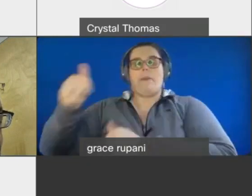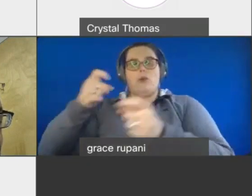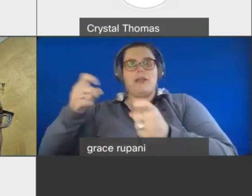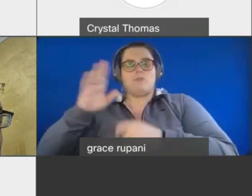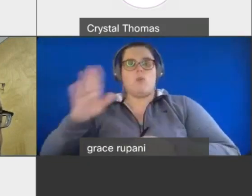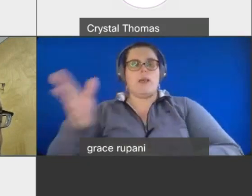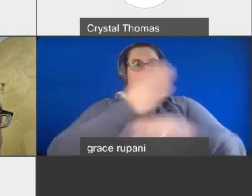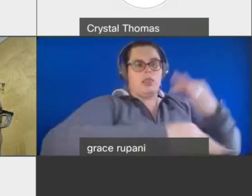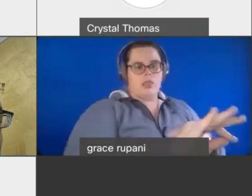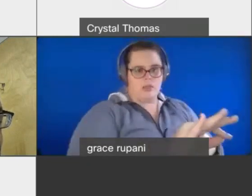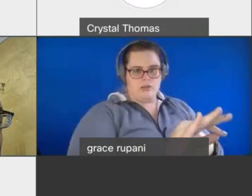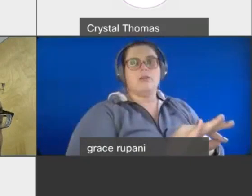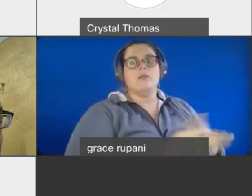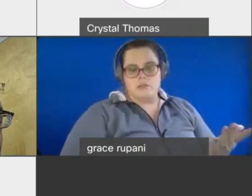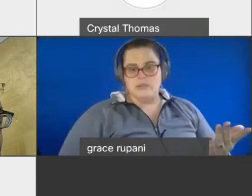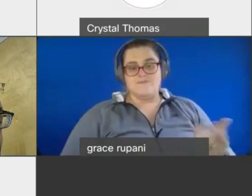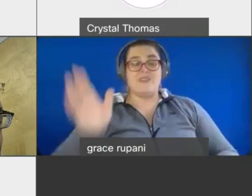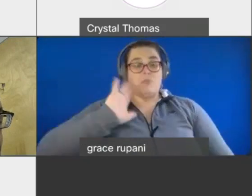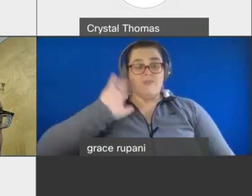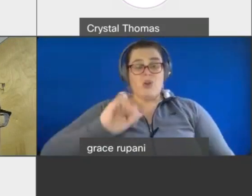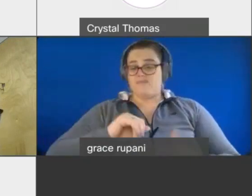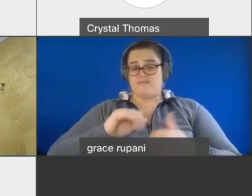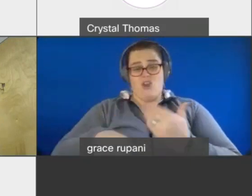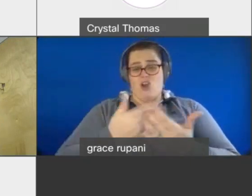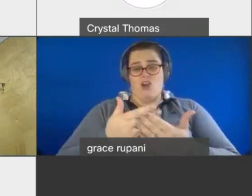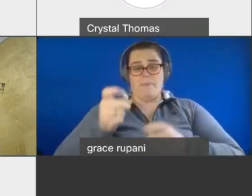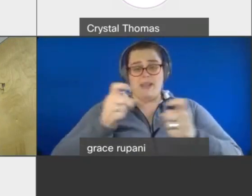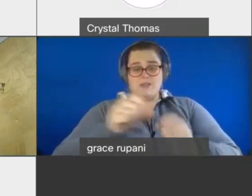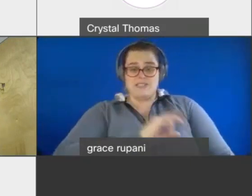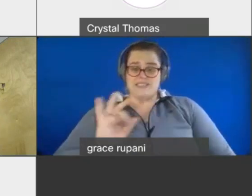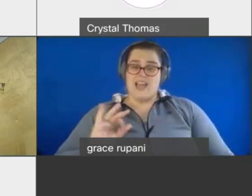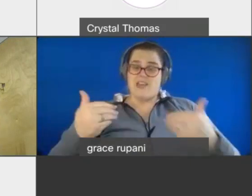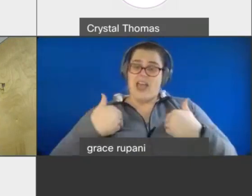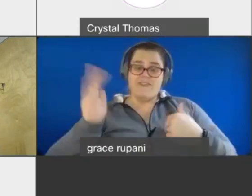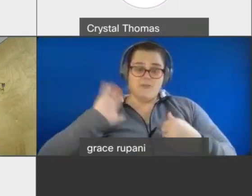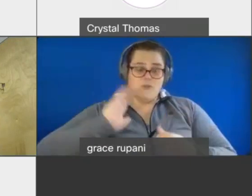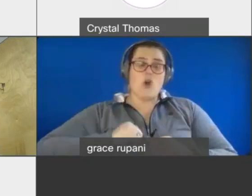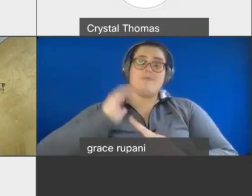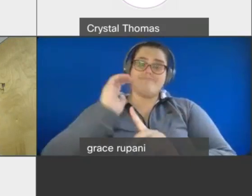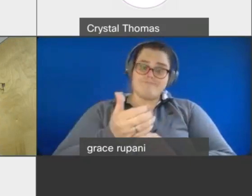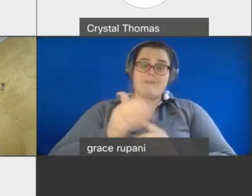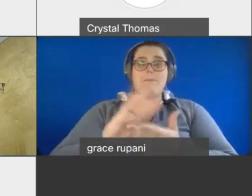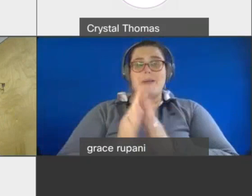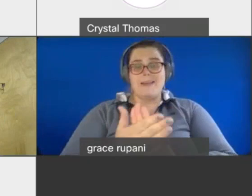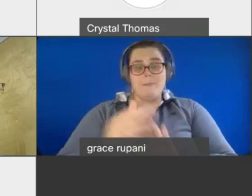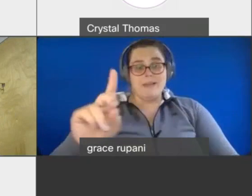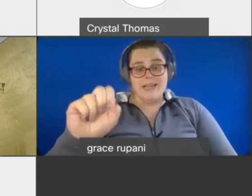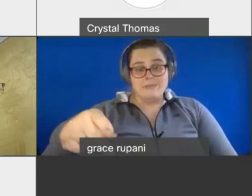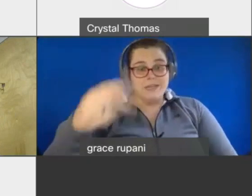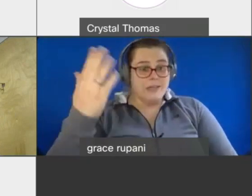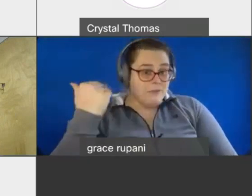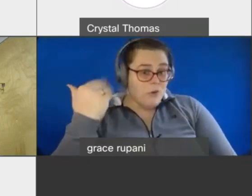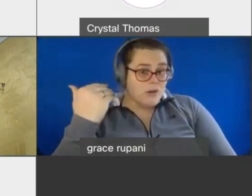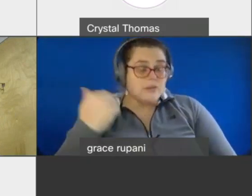all management staff were DSPs. Relationship with other service providers offered a sense of comfort